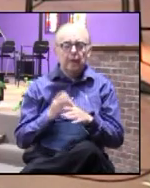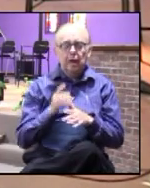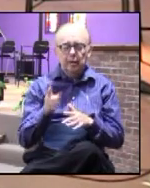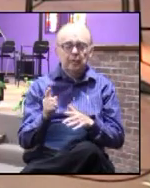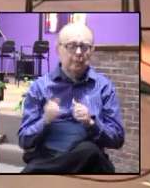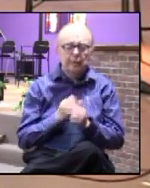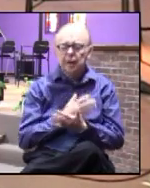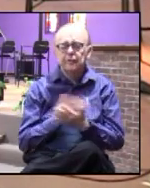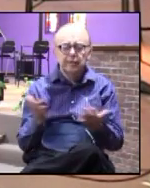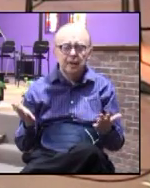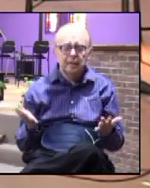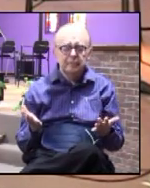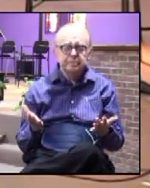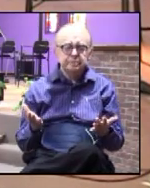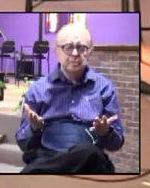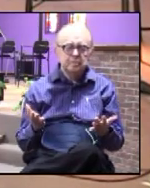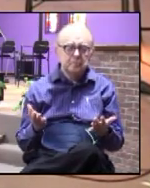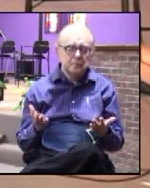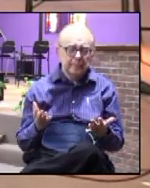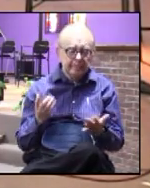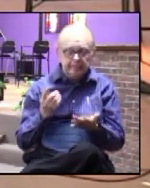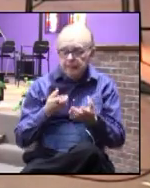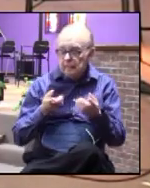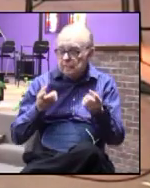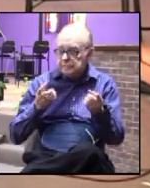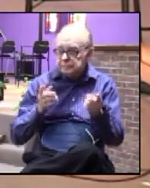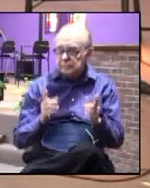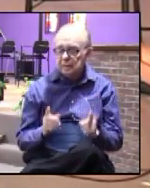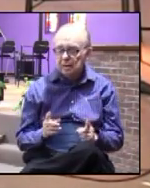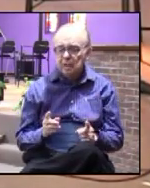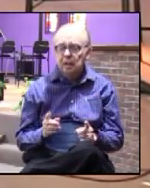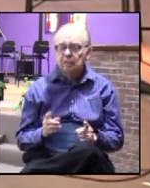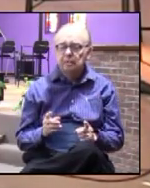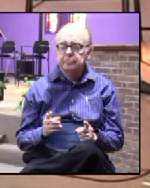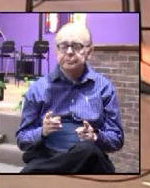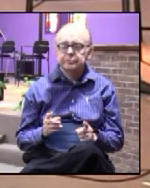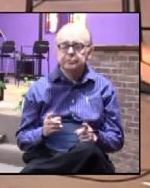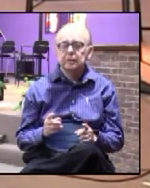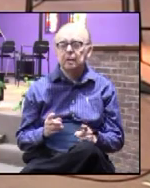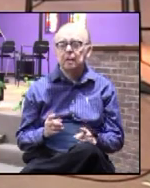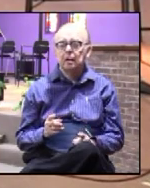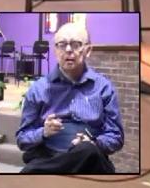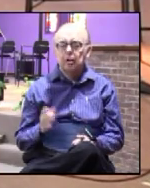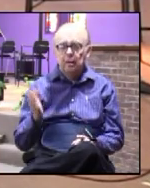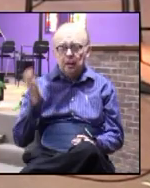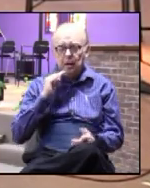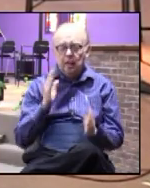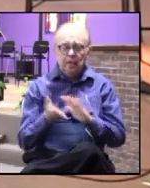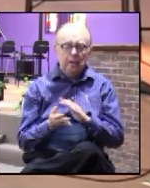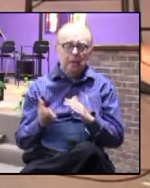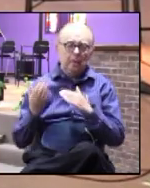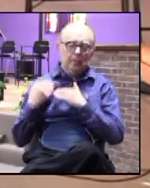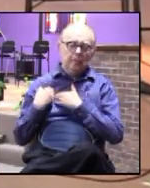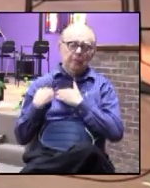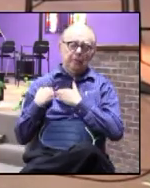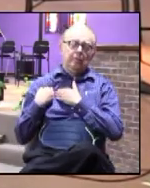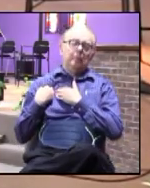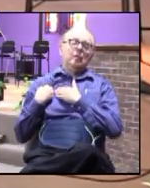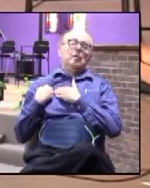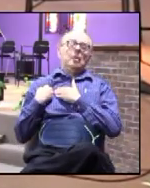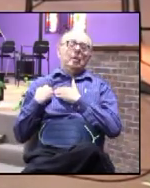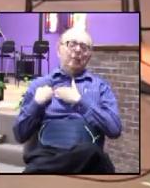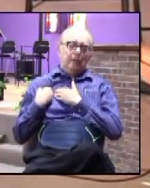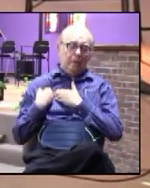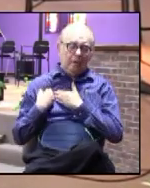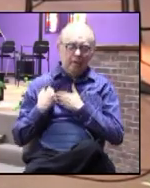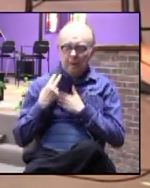with everything. And so what happens is it becomes a burdensome weight. It